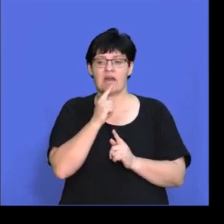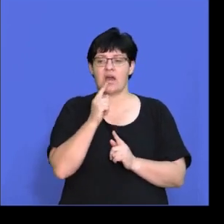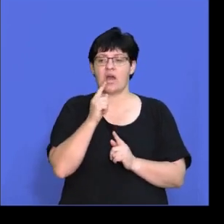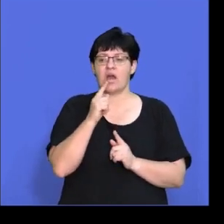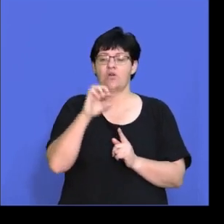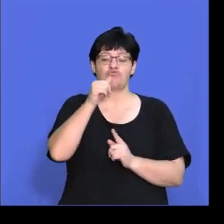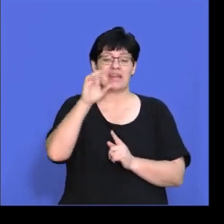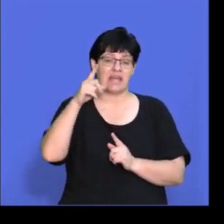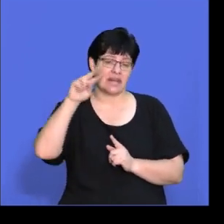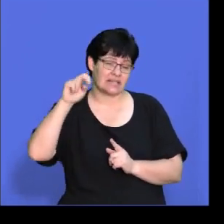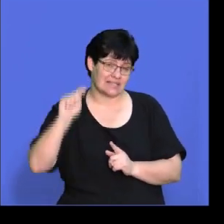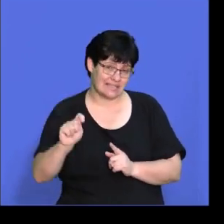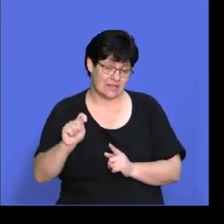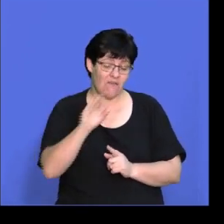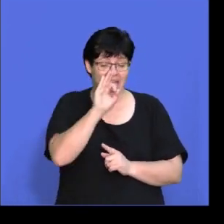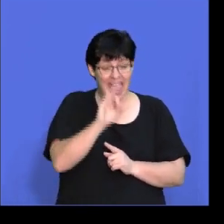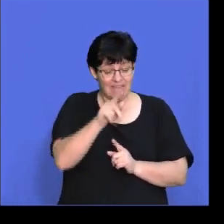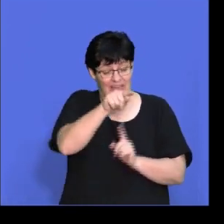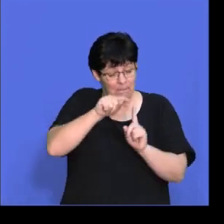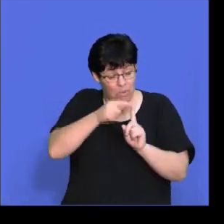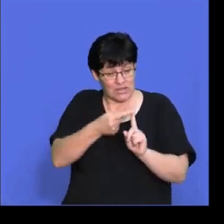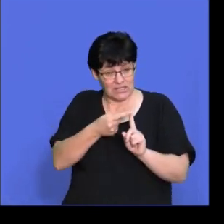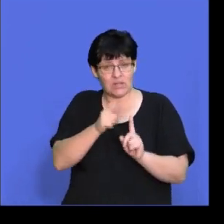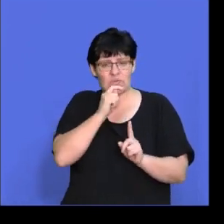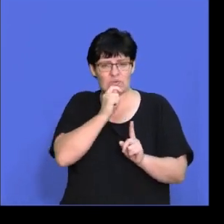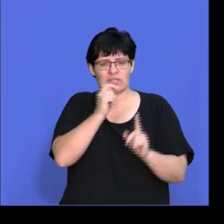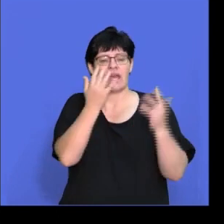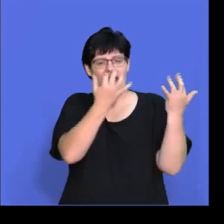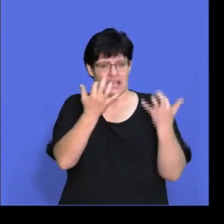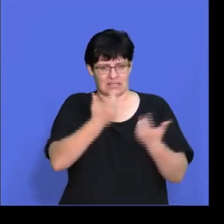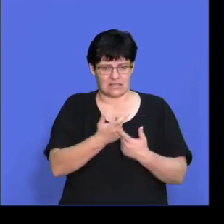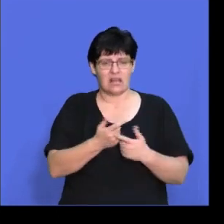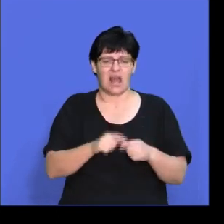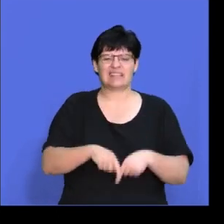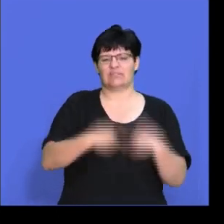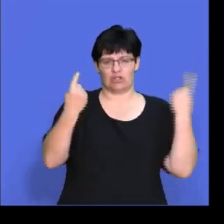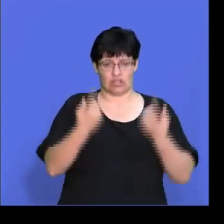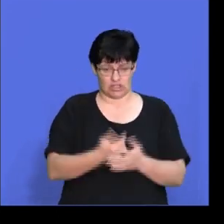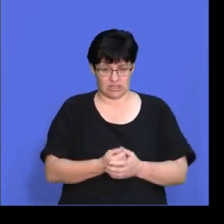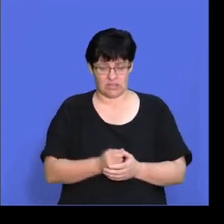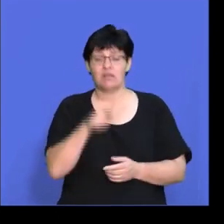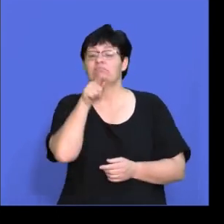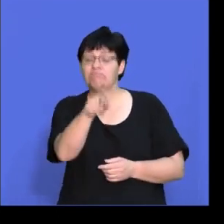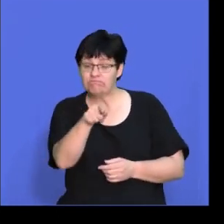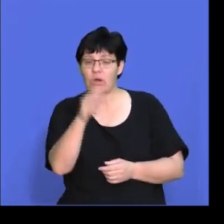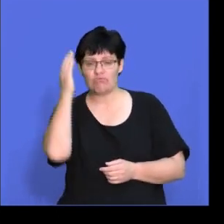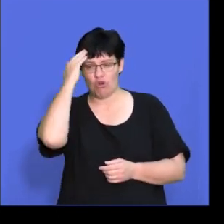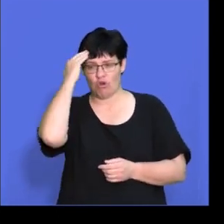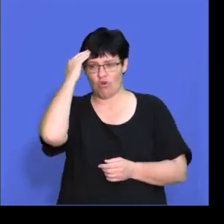gradient of f at that point by using some calculus, by doing some differentiation, we know